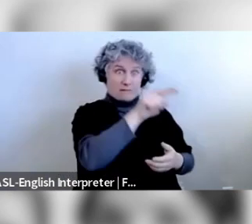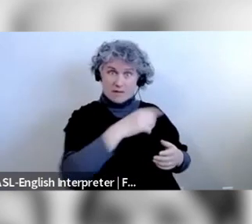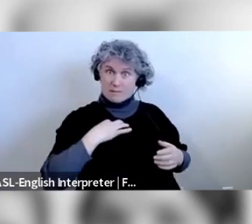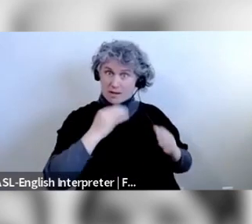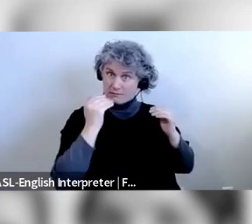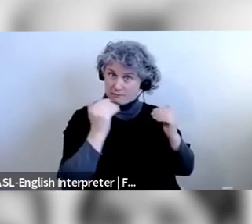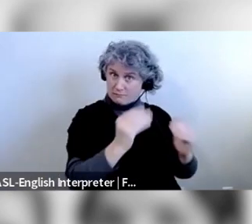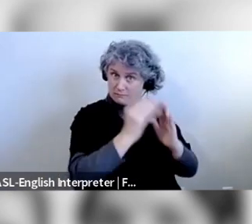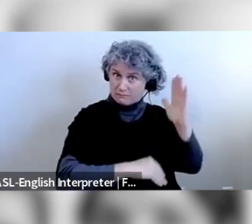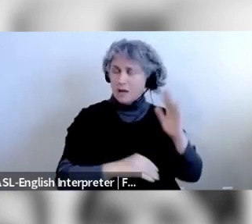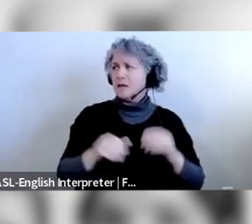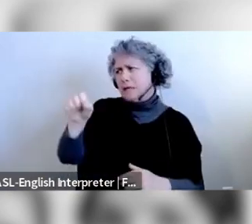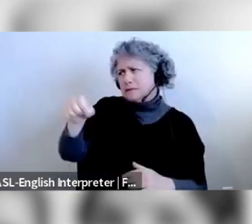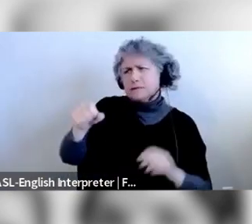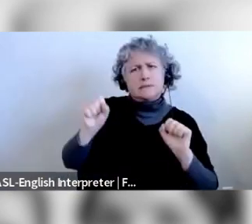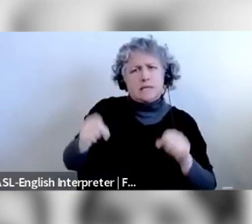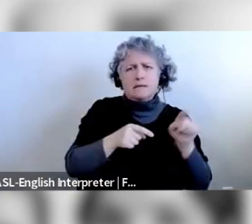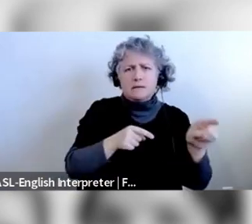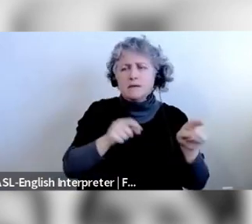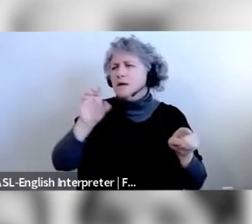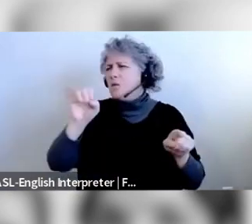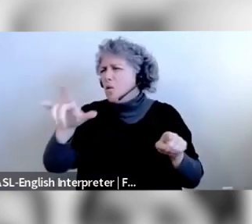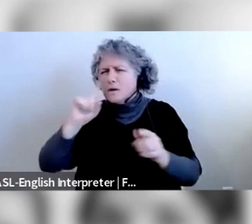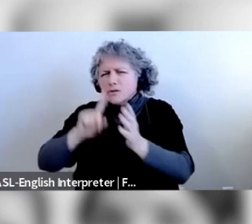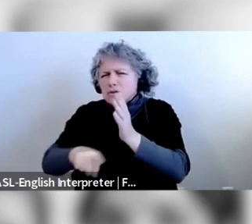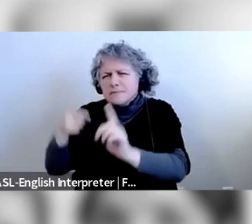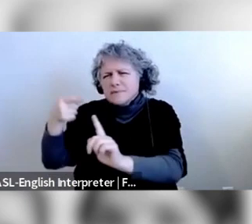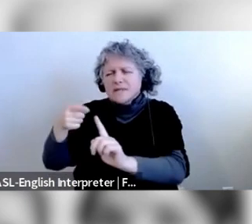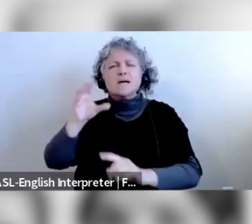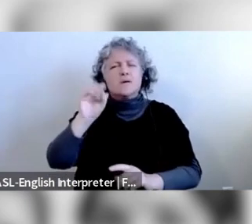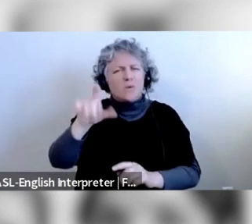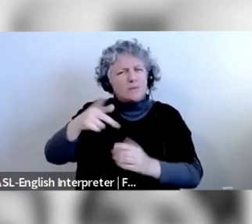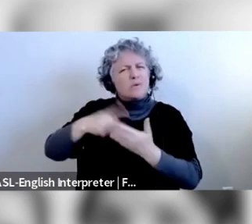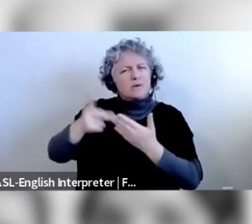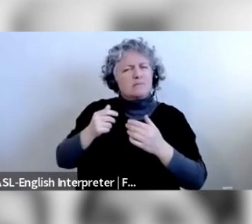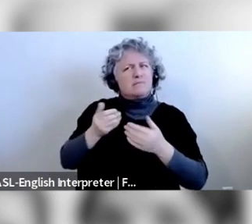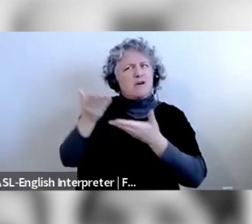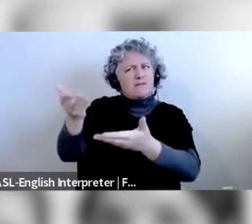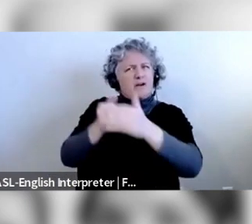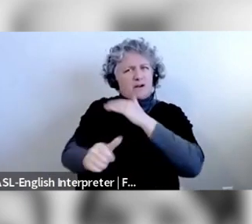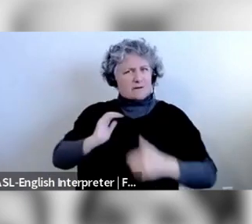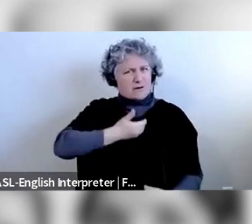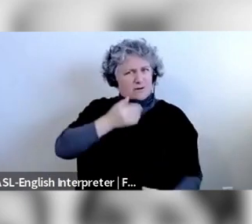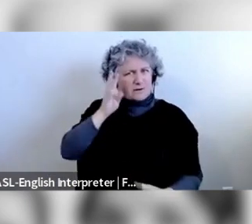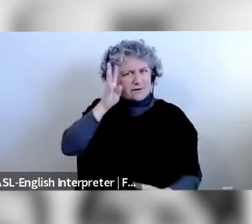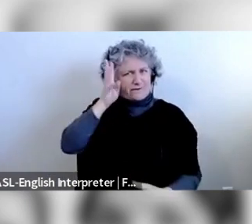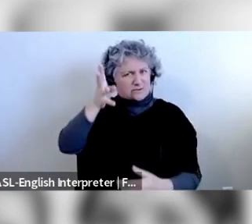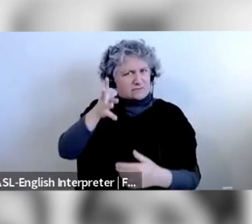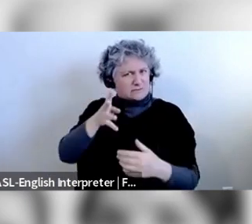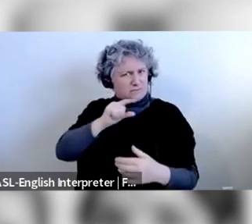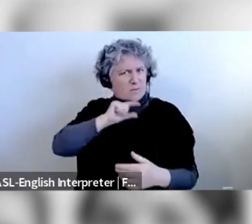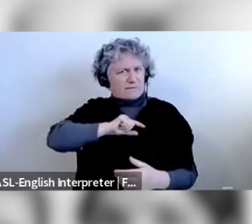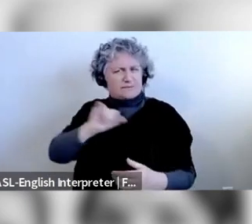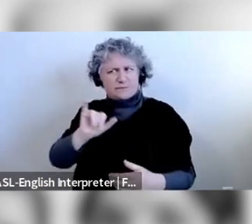eligible. You'd have to check with COIL specifically. I know COIL is a program we offer through Innovation Guelph as well.